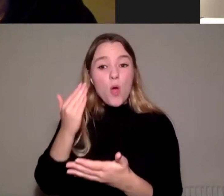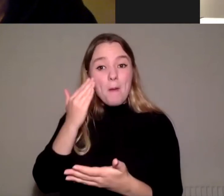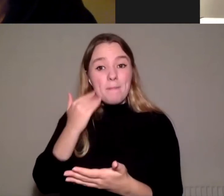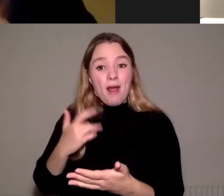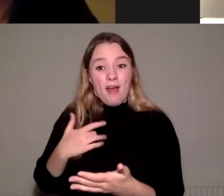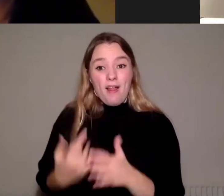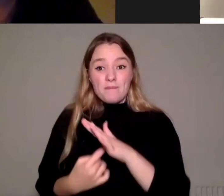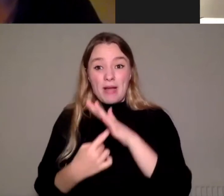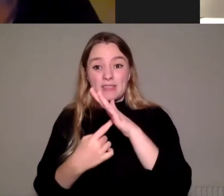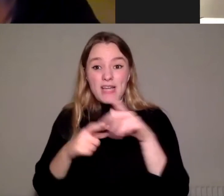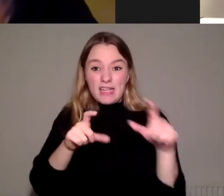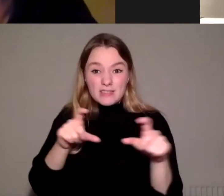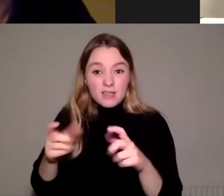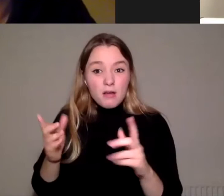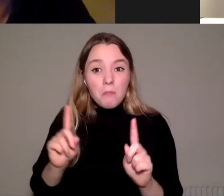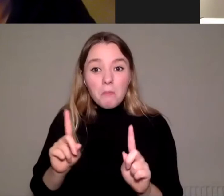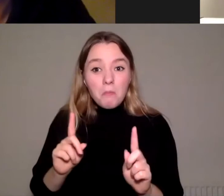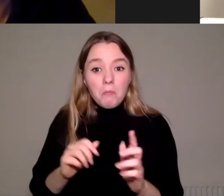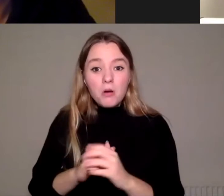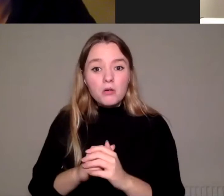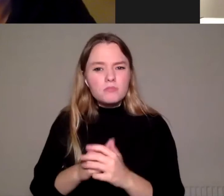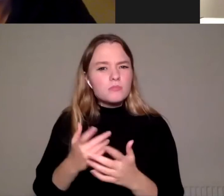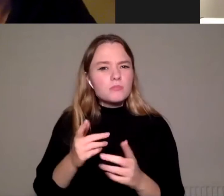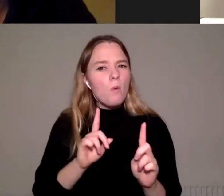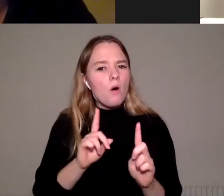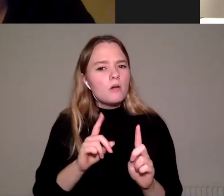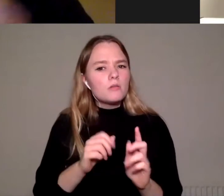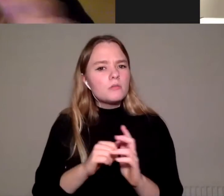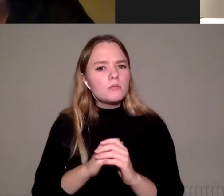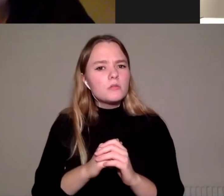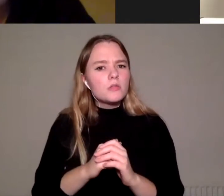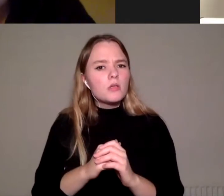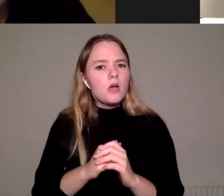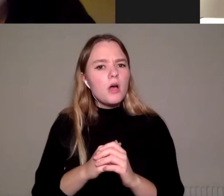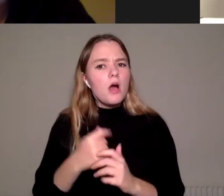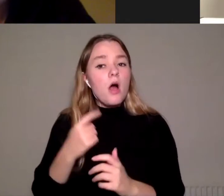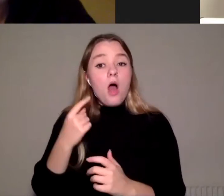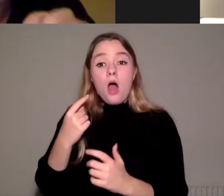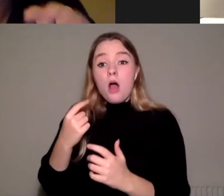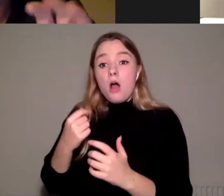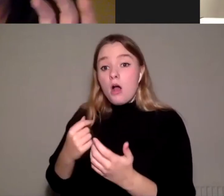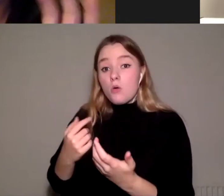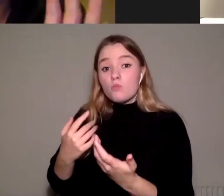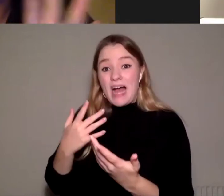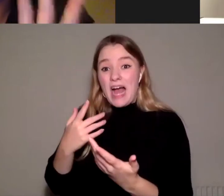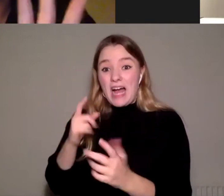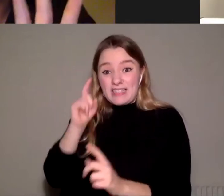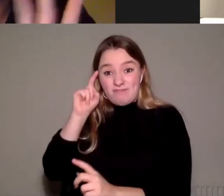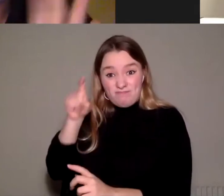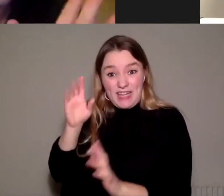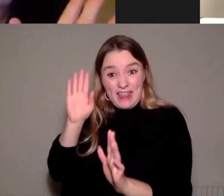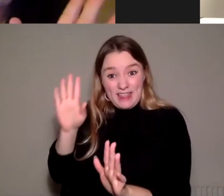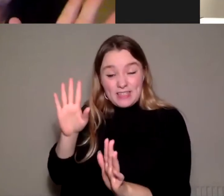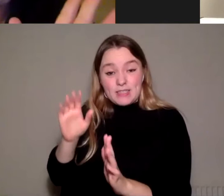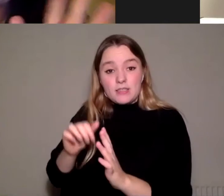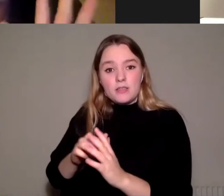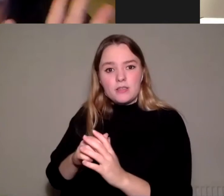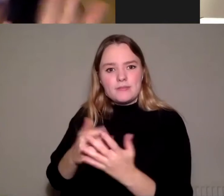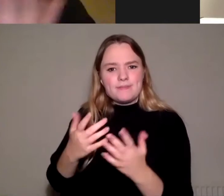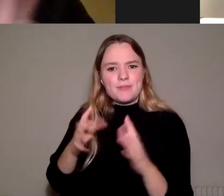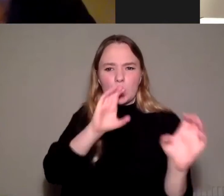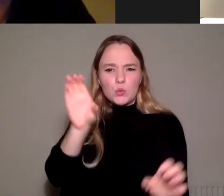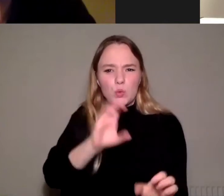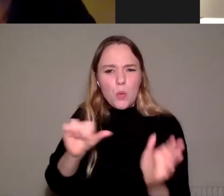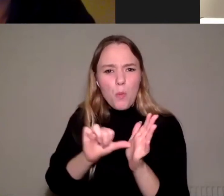In terms of like what kind of thing? Well, I suppose people, I'm guessing, and this is the problem with Zoom,